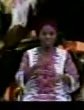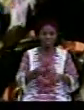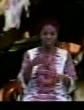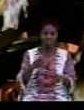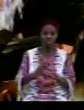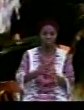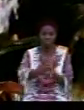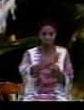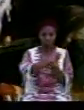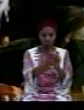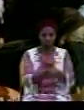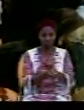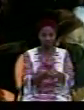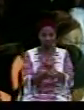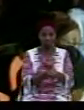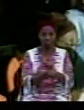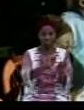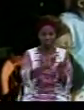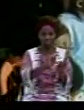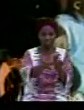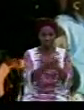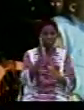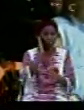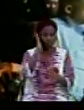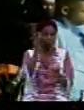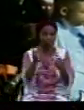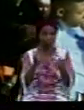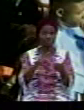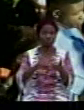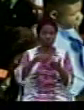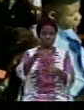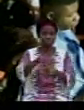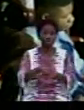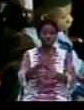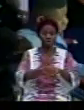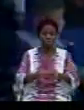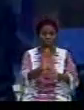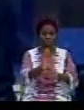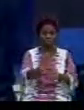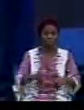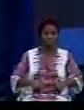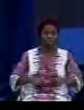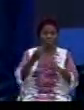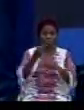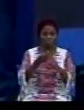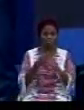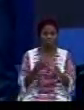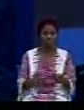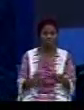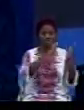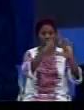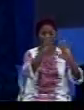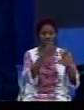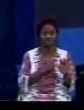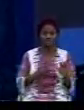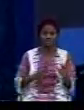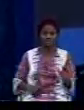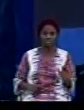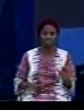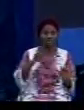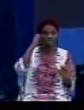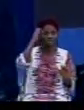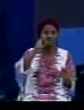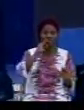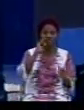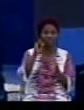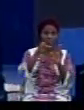transformation, will come tonight upon your life from the presence of the Lord. He's watching right now.